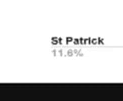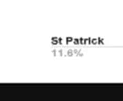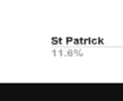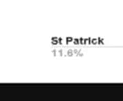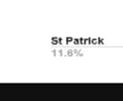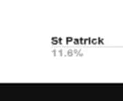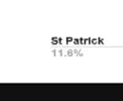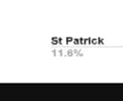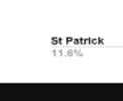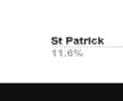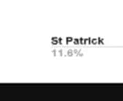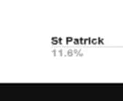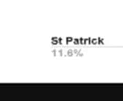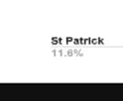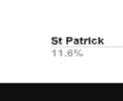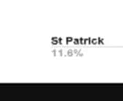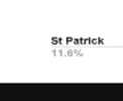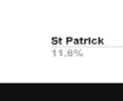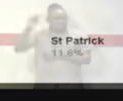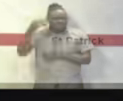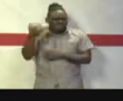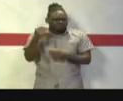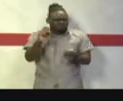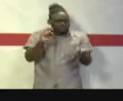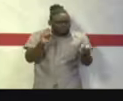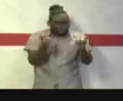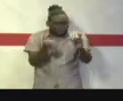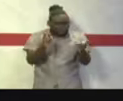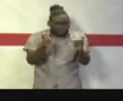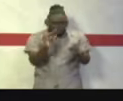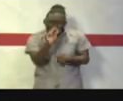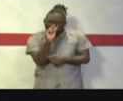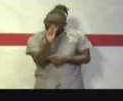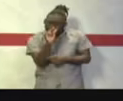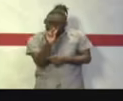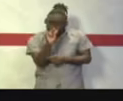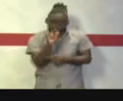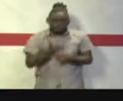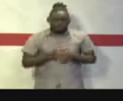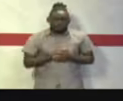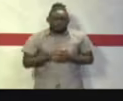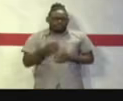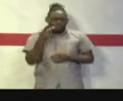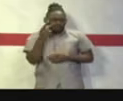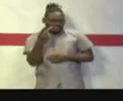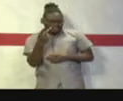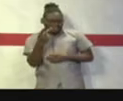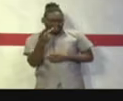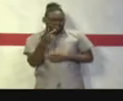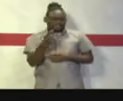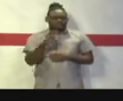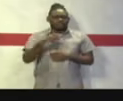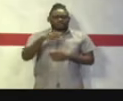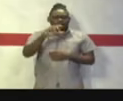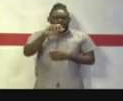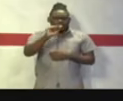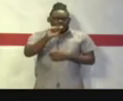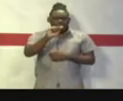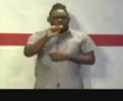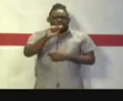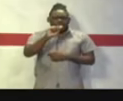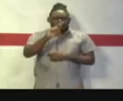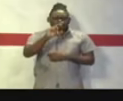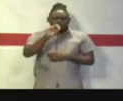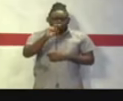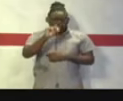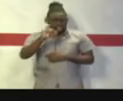What we're seeing today is a little bit different. We saw some reduction in County Caroni, and we saw some holding and reduction